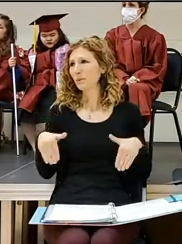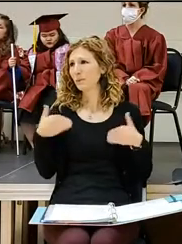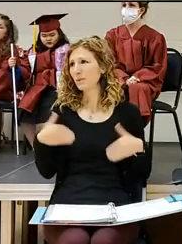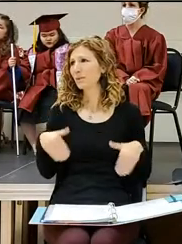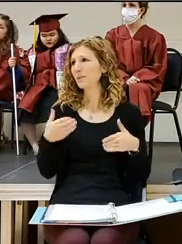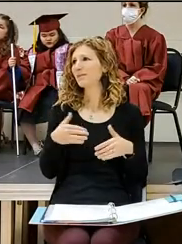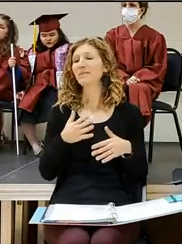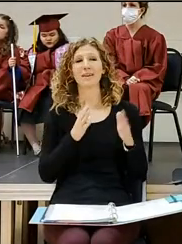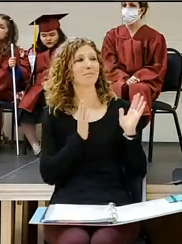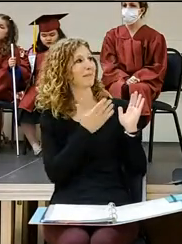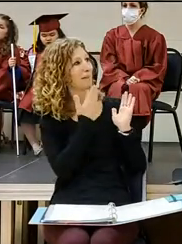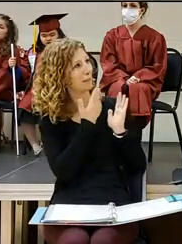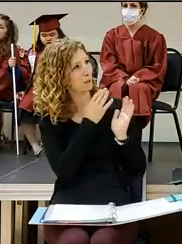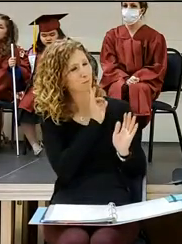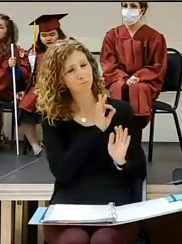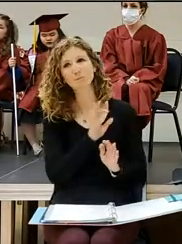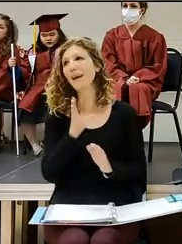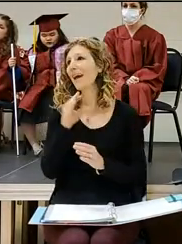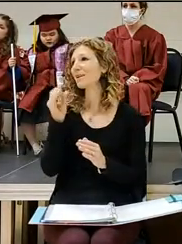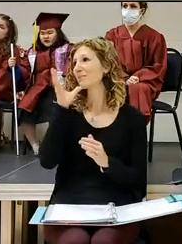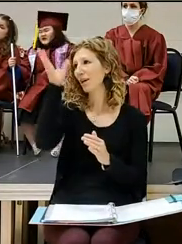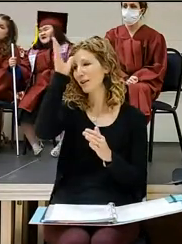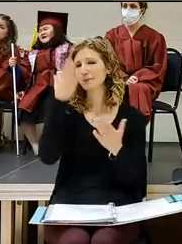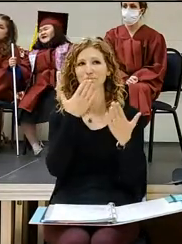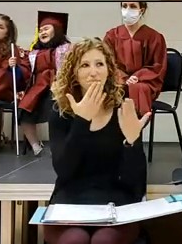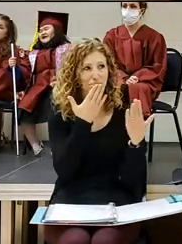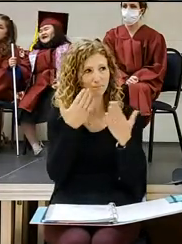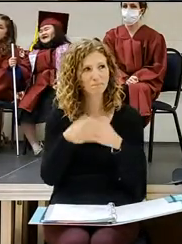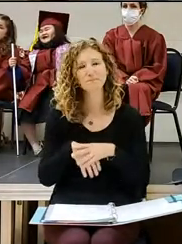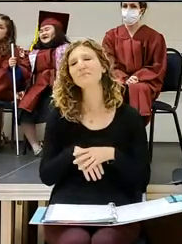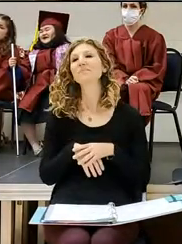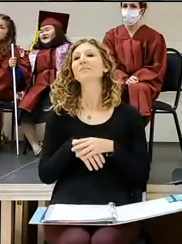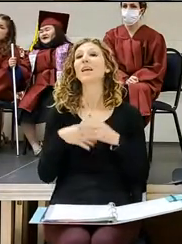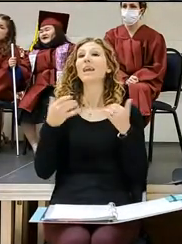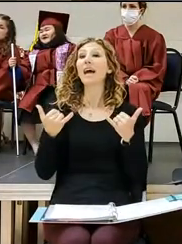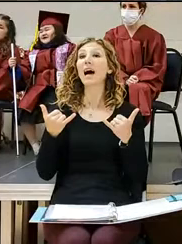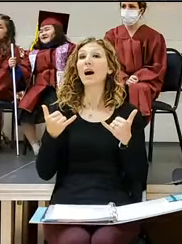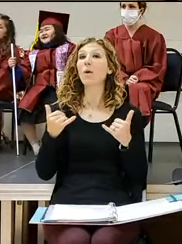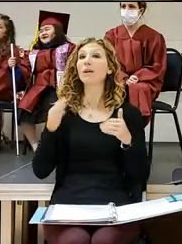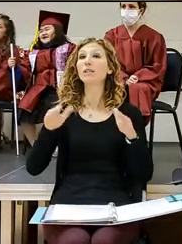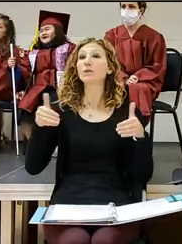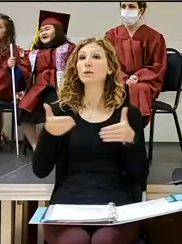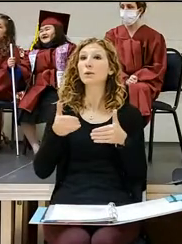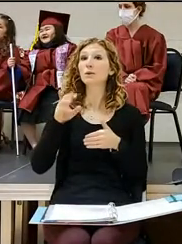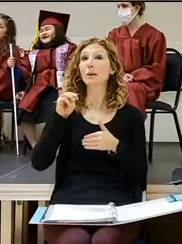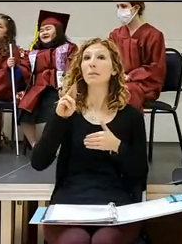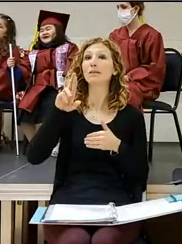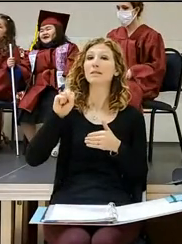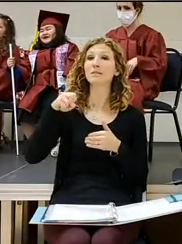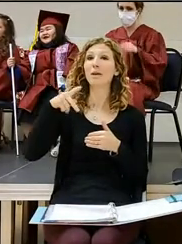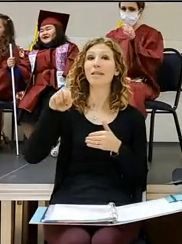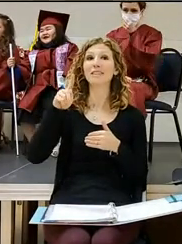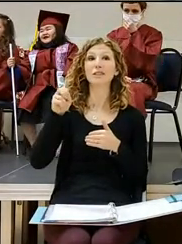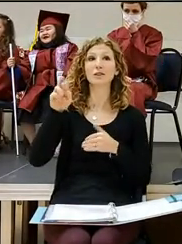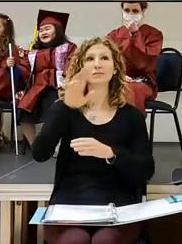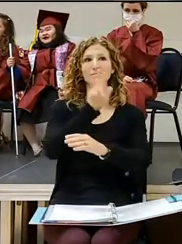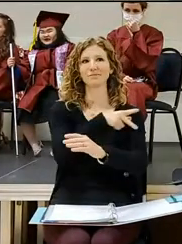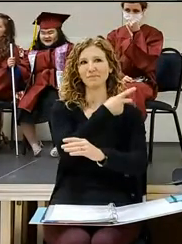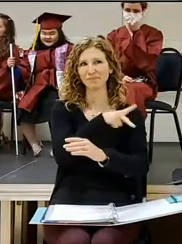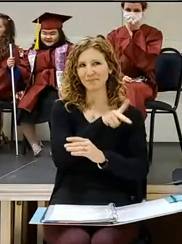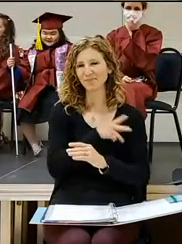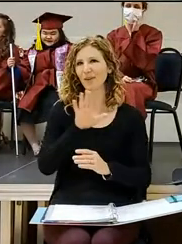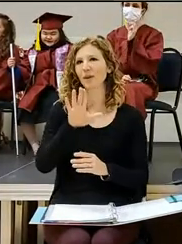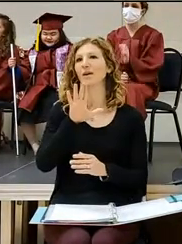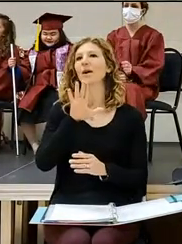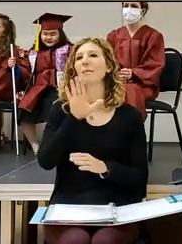that was very nice. Thank you. So now we will move on and I'll introduce Mrs. Pelletier, our music therapist.